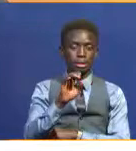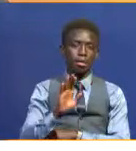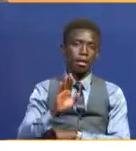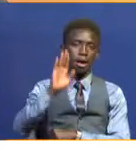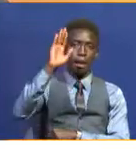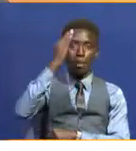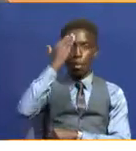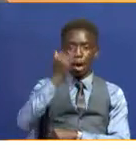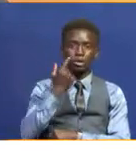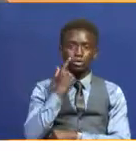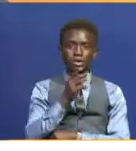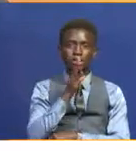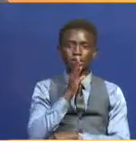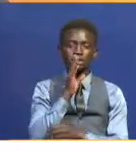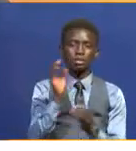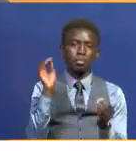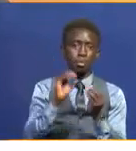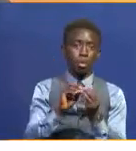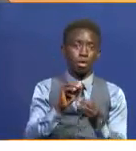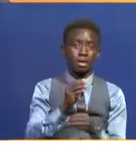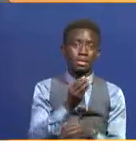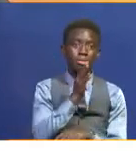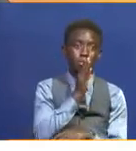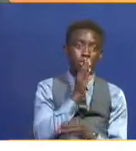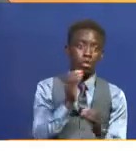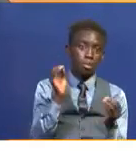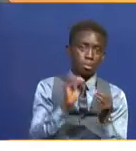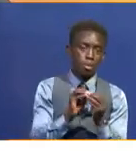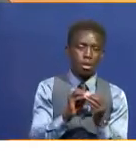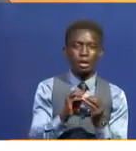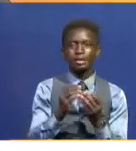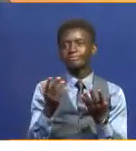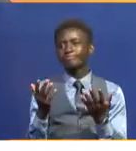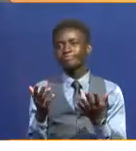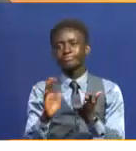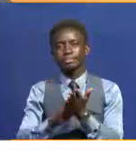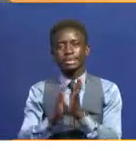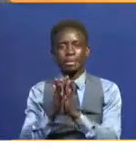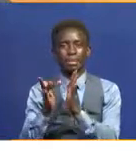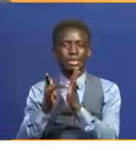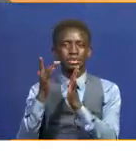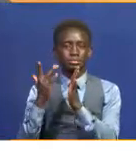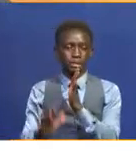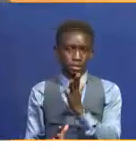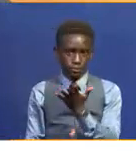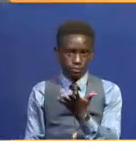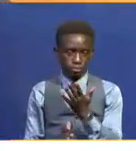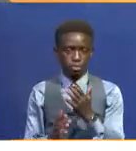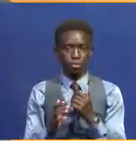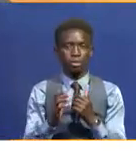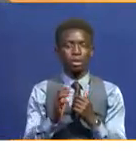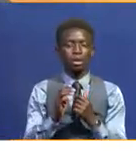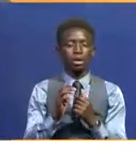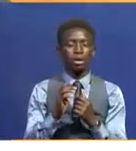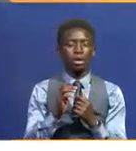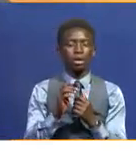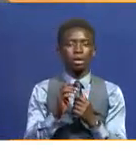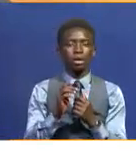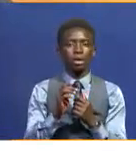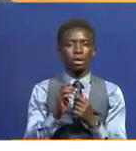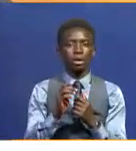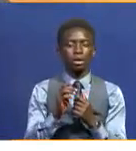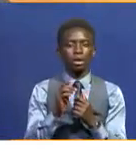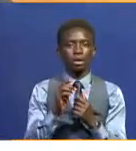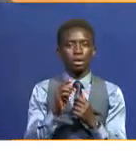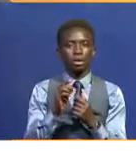them borrowing more. So the more they borrow, the more expensive the borrowing gets. And that also